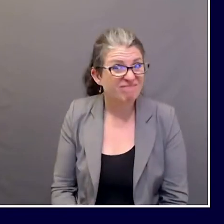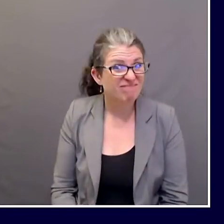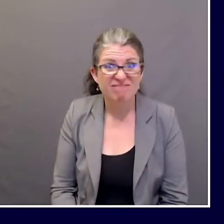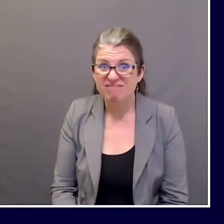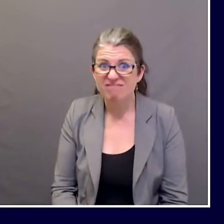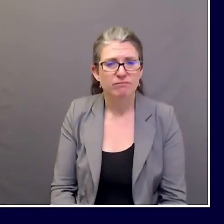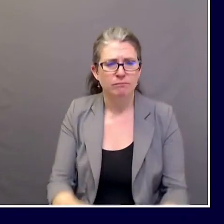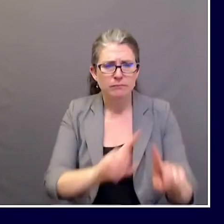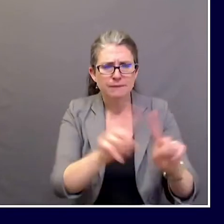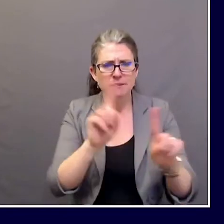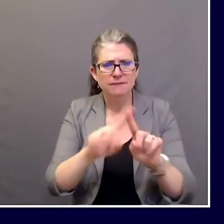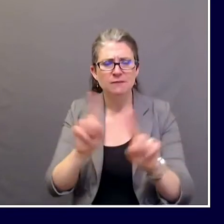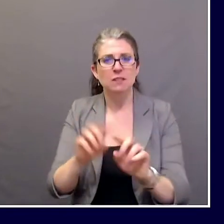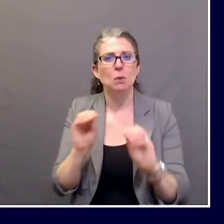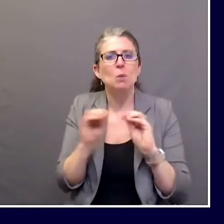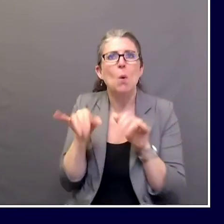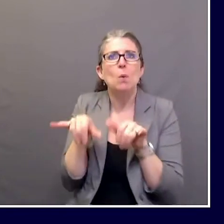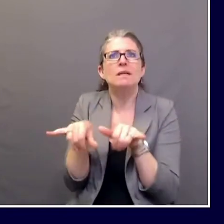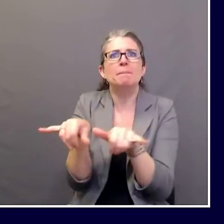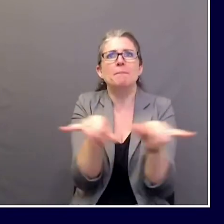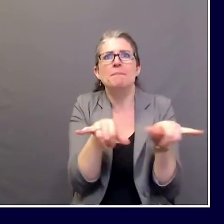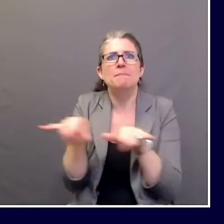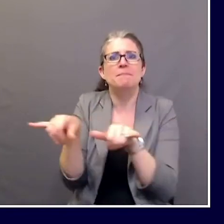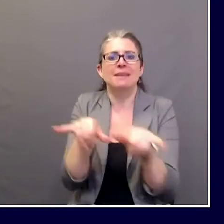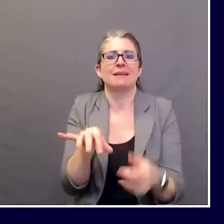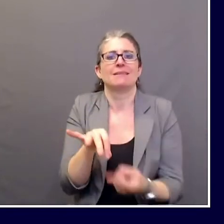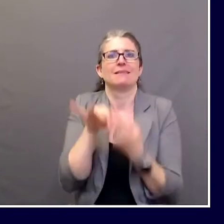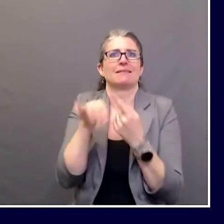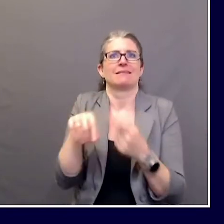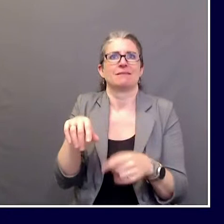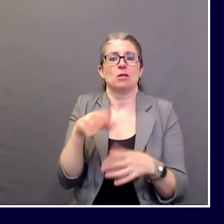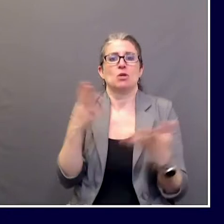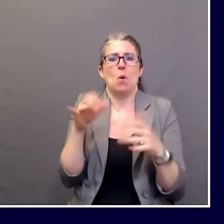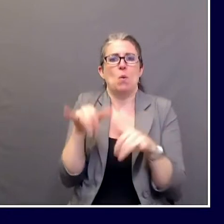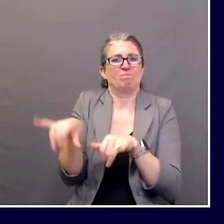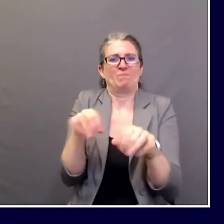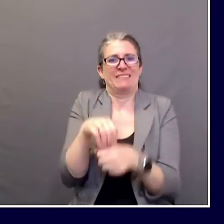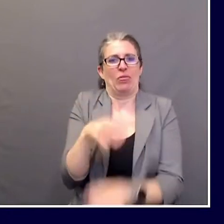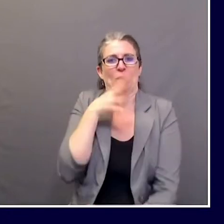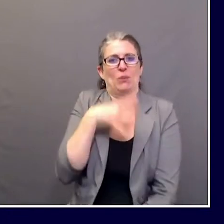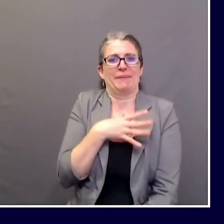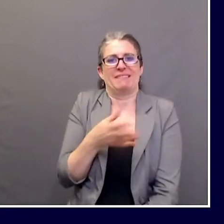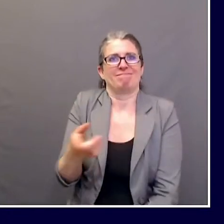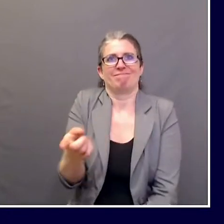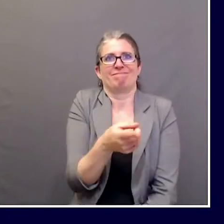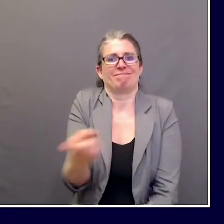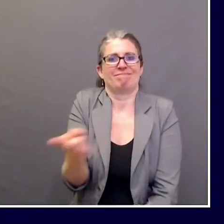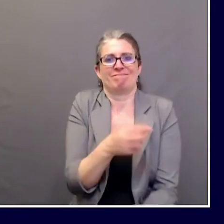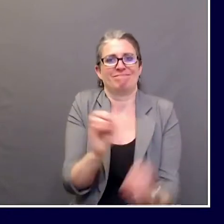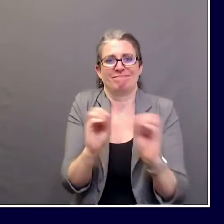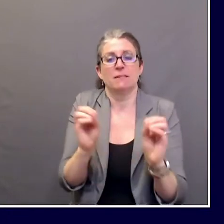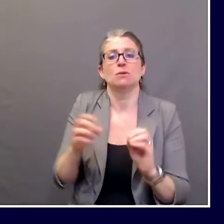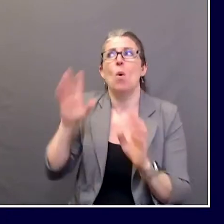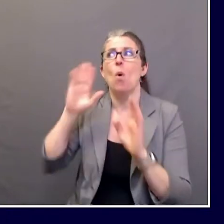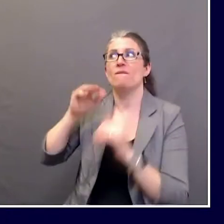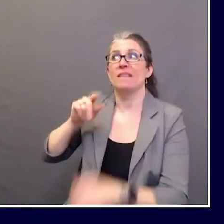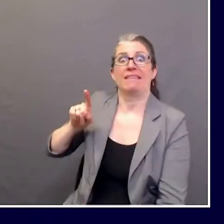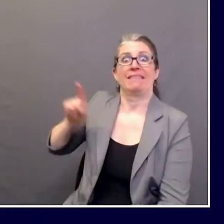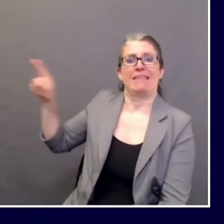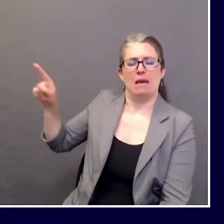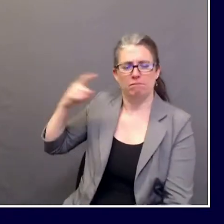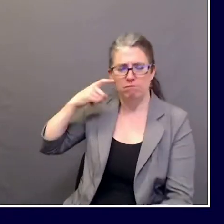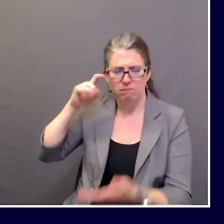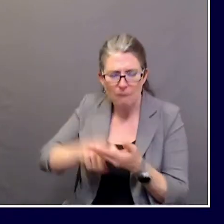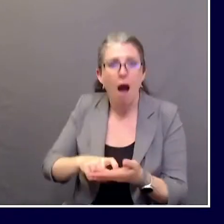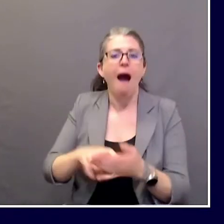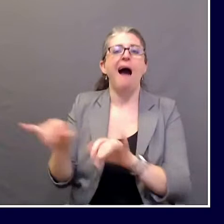now, again, the expert advisory committee is meeting tomorrow. The second element of your question, Chris, is would someone know if this